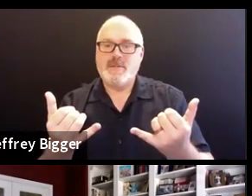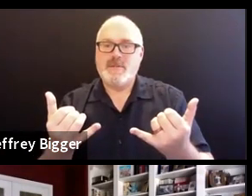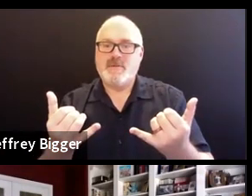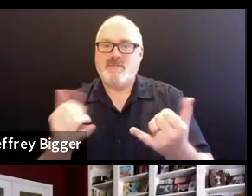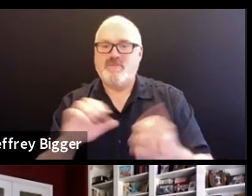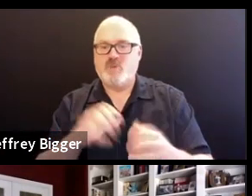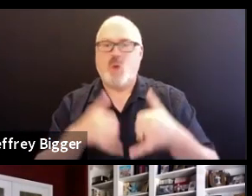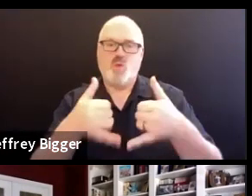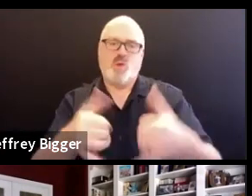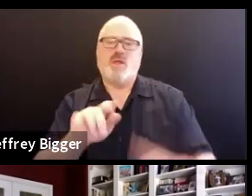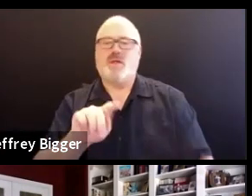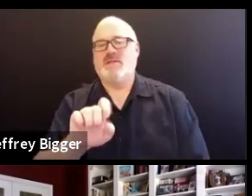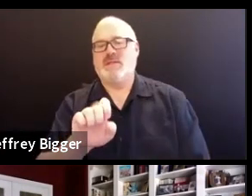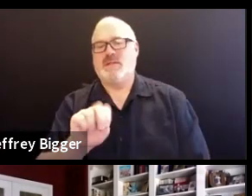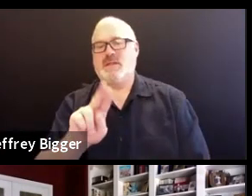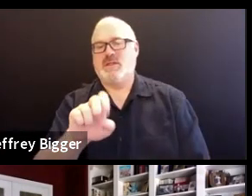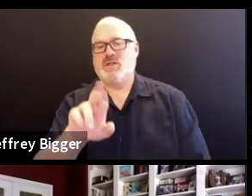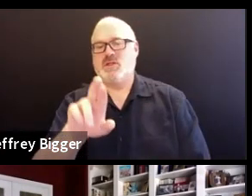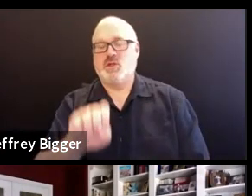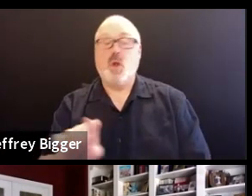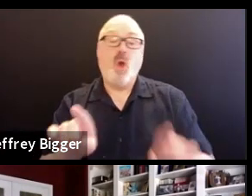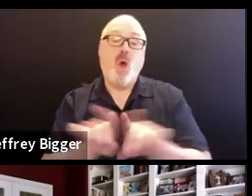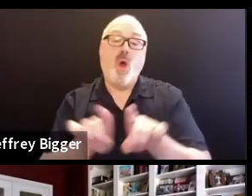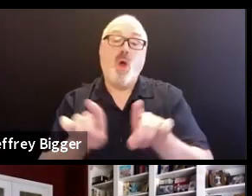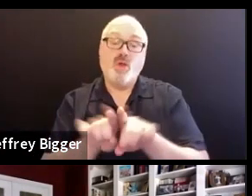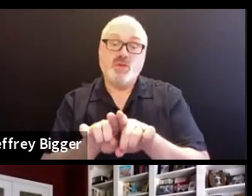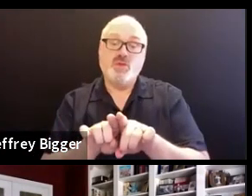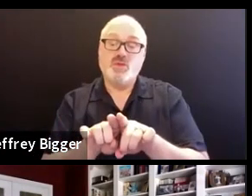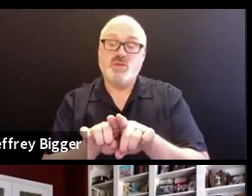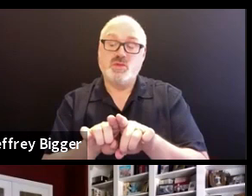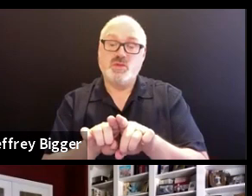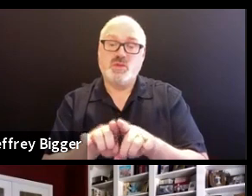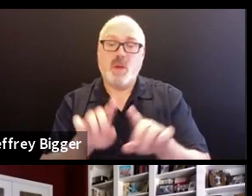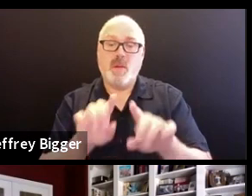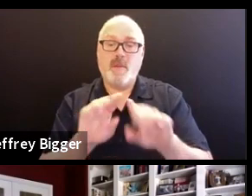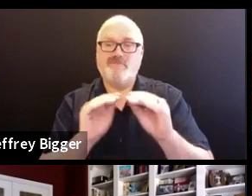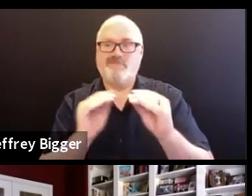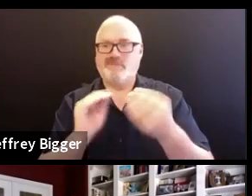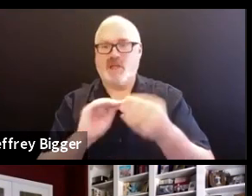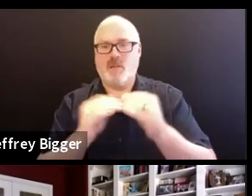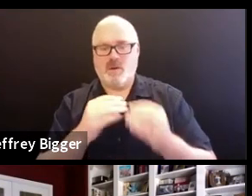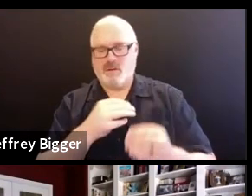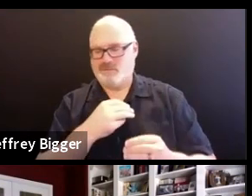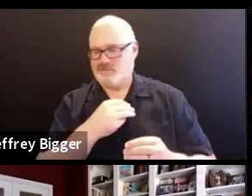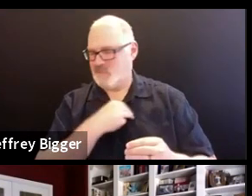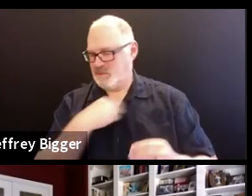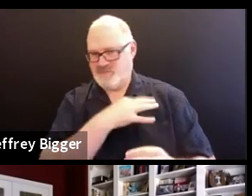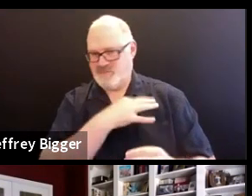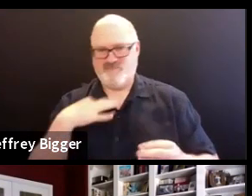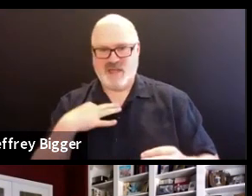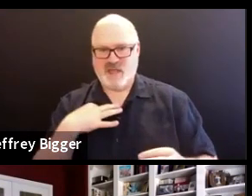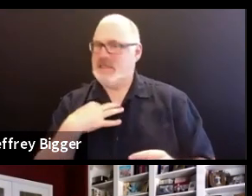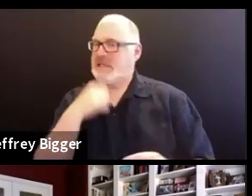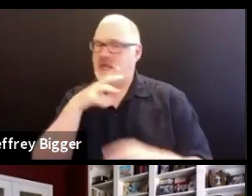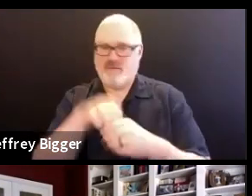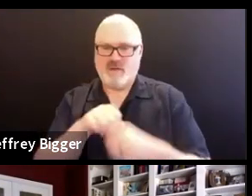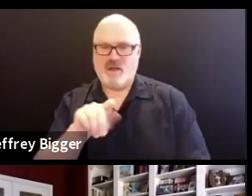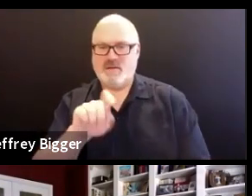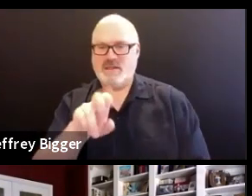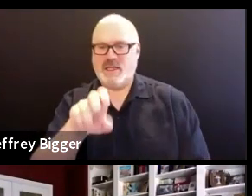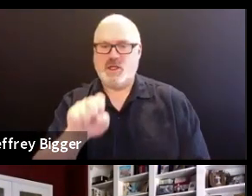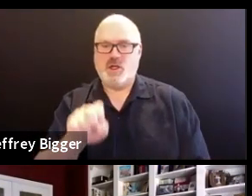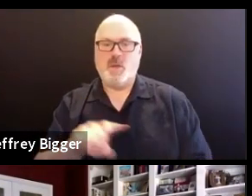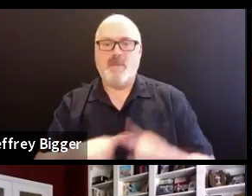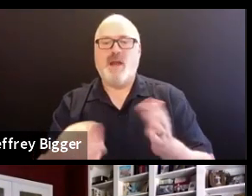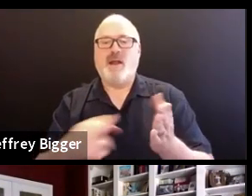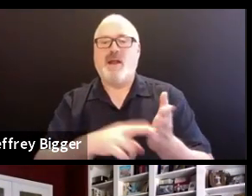awarding of tenure. And then also there are a number of faculty who are on the non-tenure track, who are contract renewable,